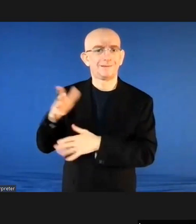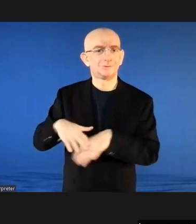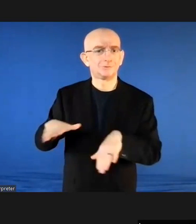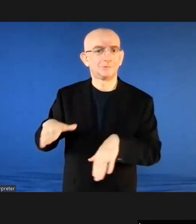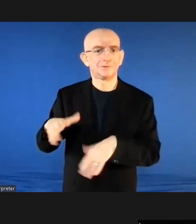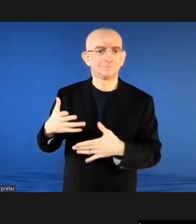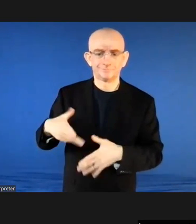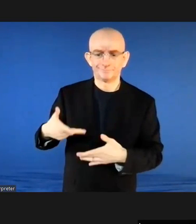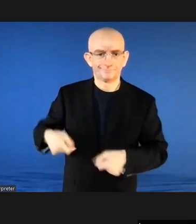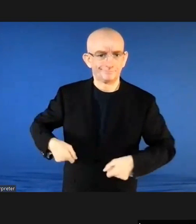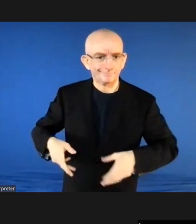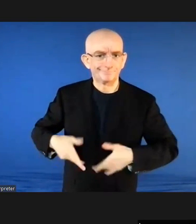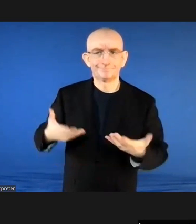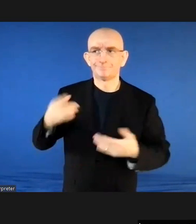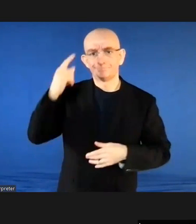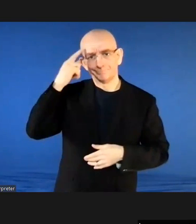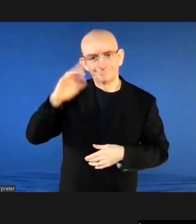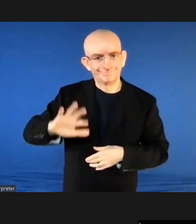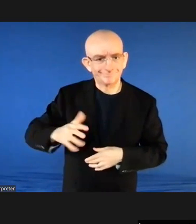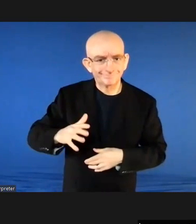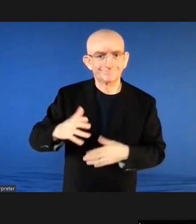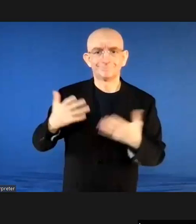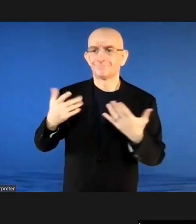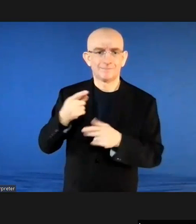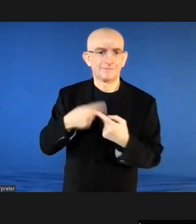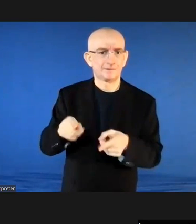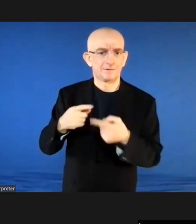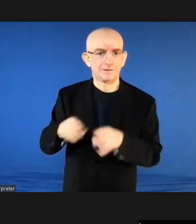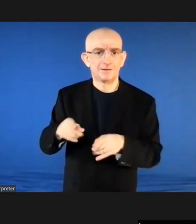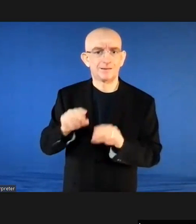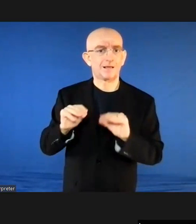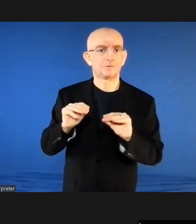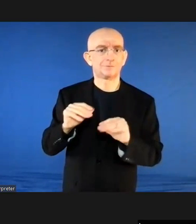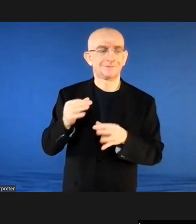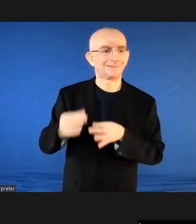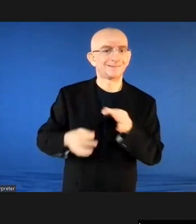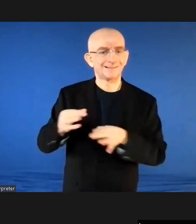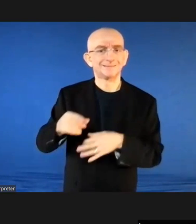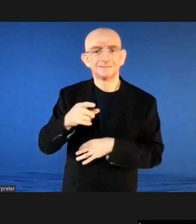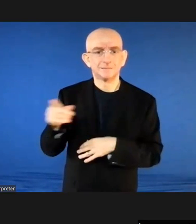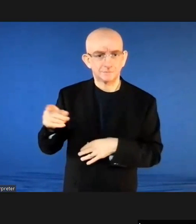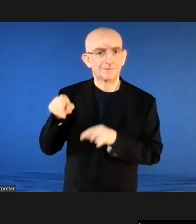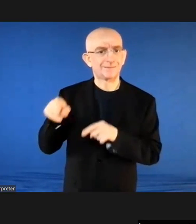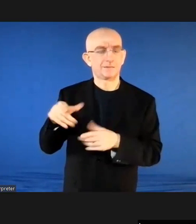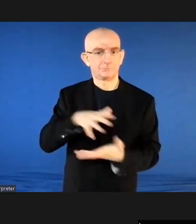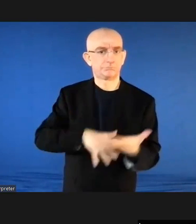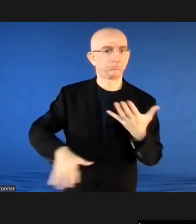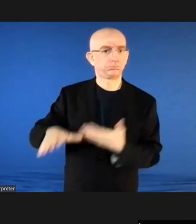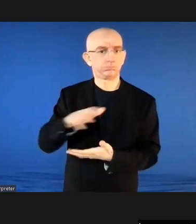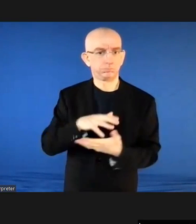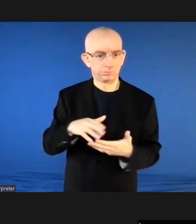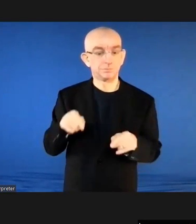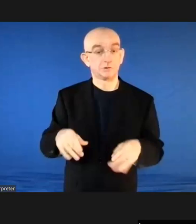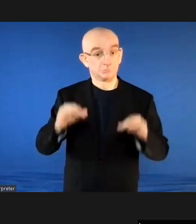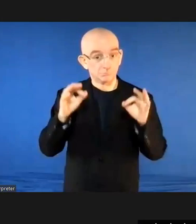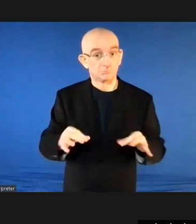is the messy world that we live in, the real world, where things are complicated and incoherent and people don't talk to each other. And